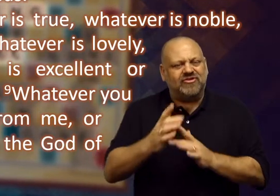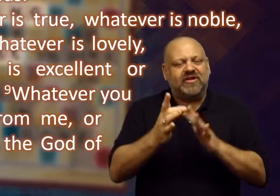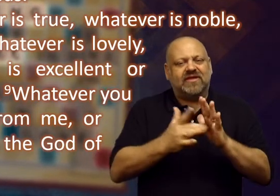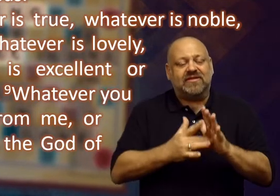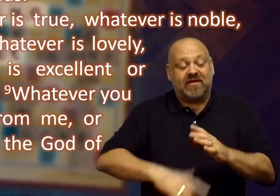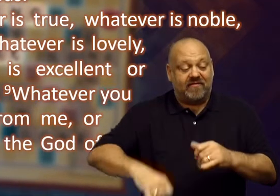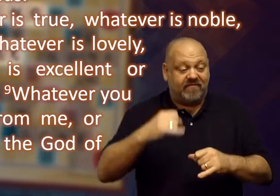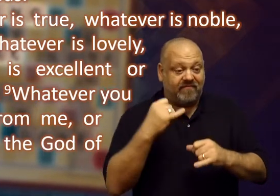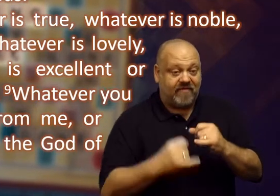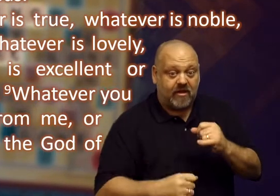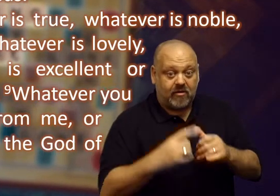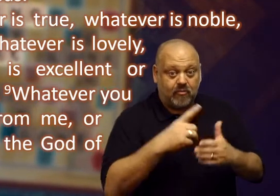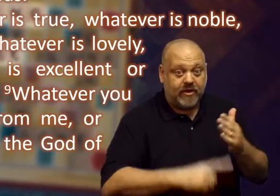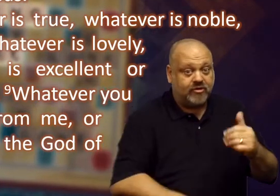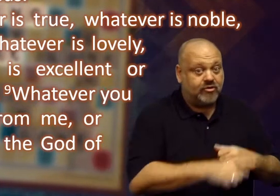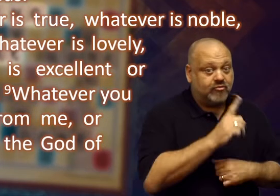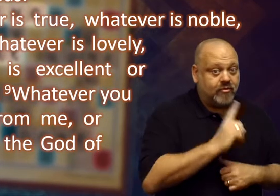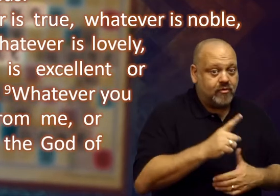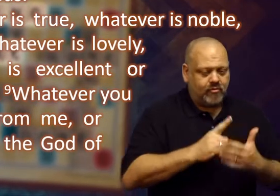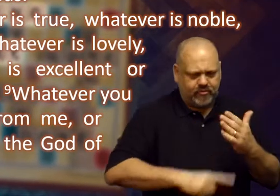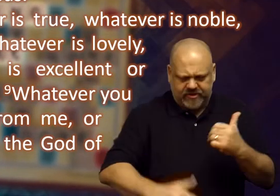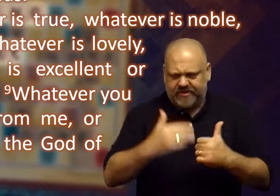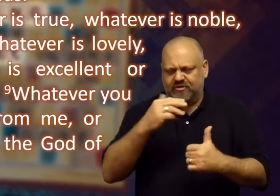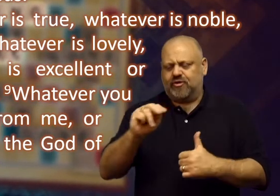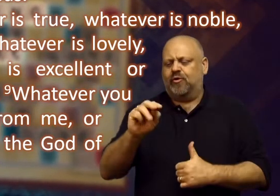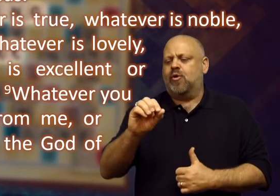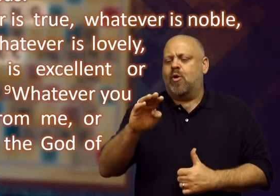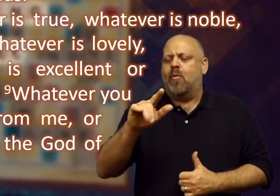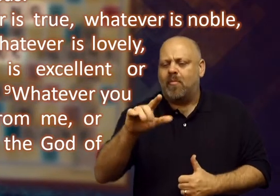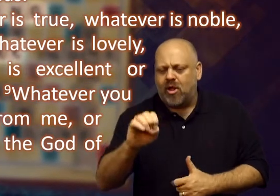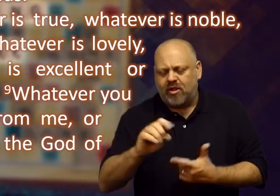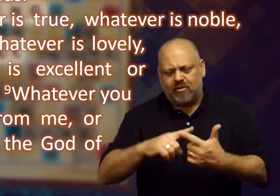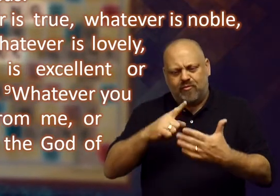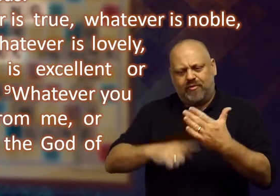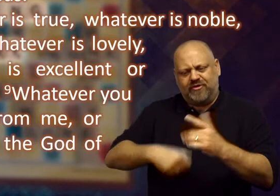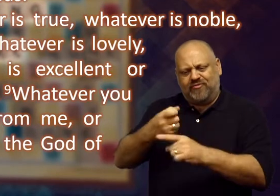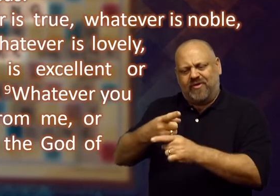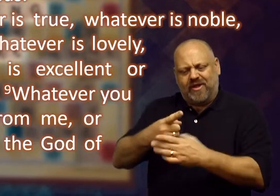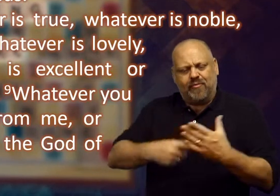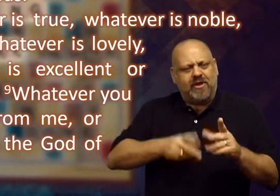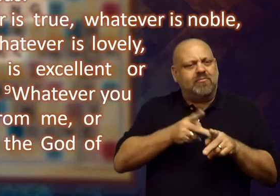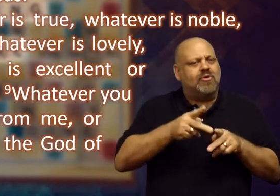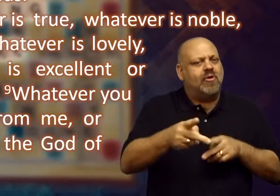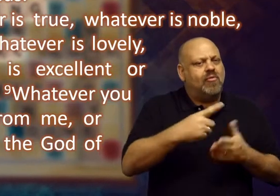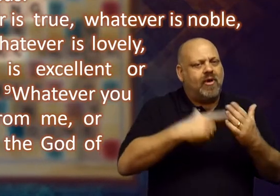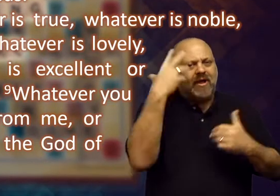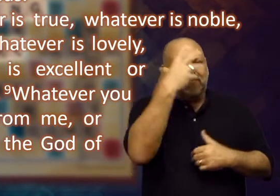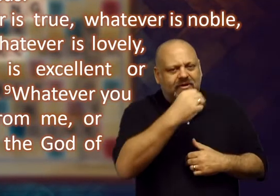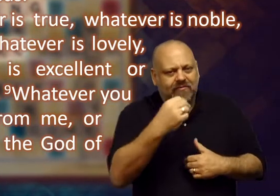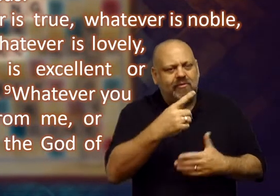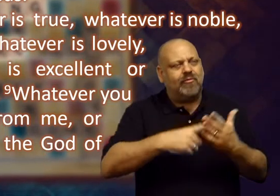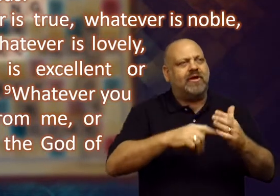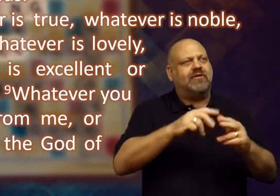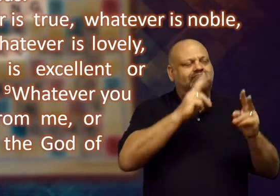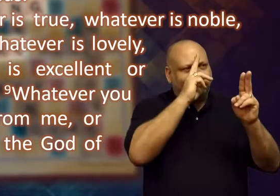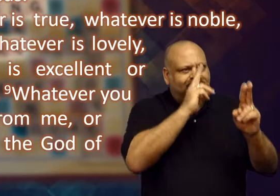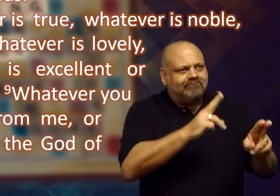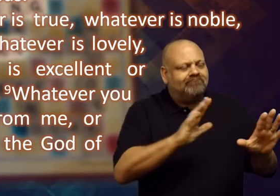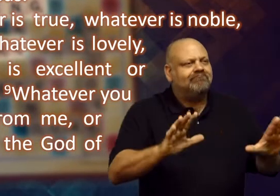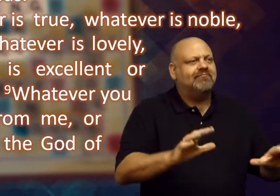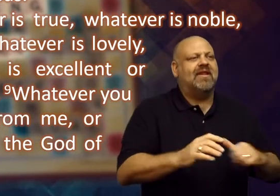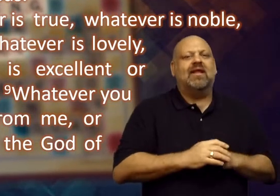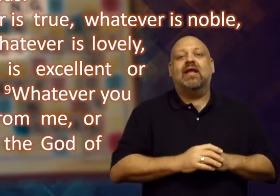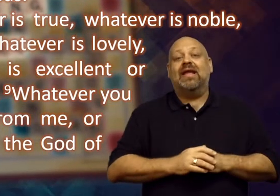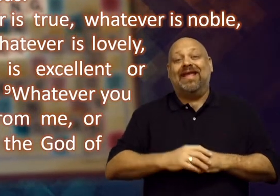brothers and sisters, whatever is true, whatever is noble, whatever is right, whatever is pure, and whatever is lovely, whatever is